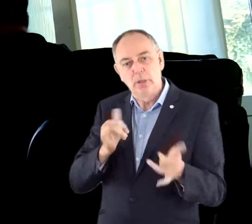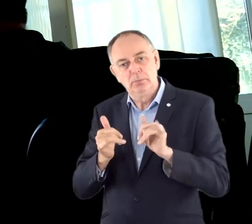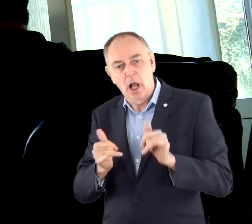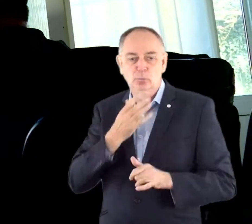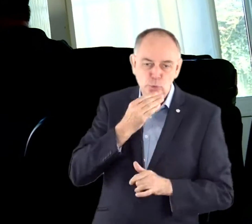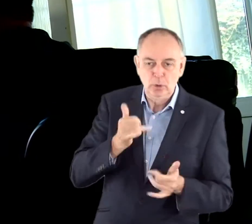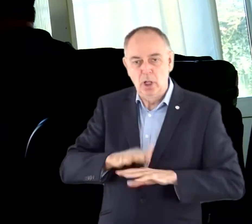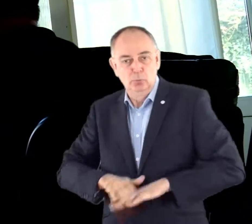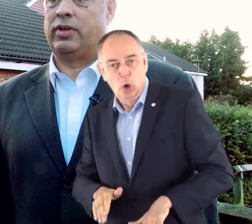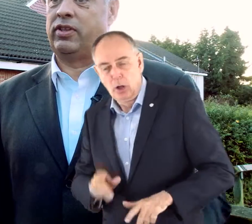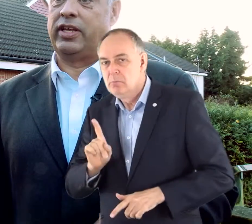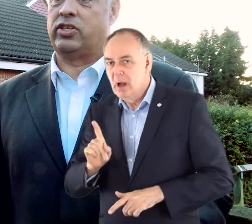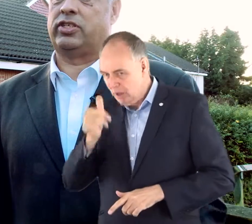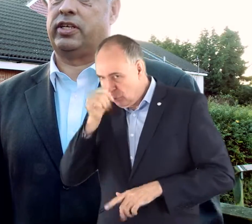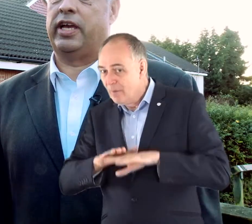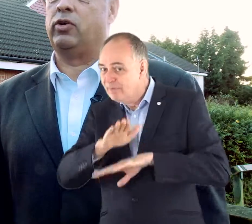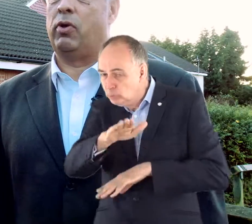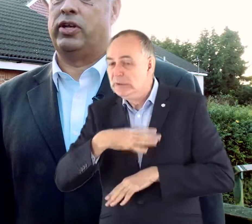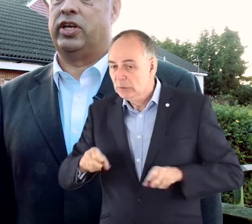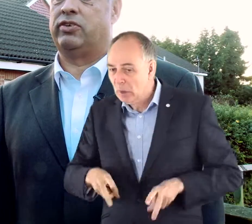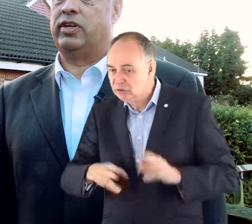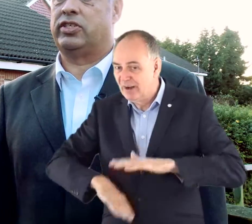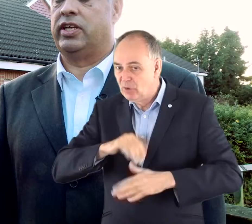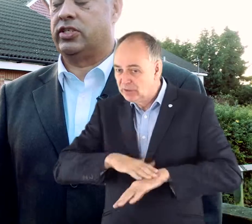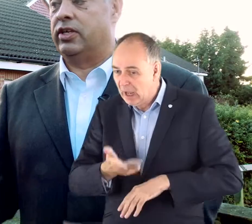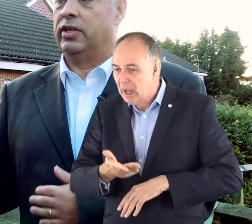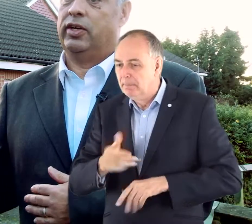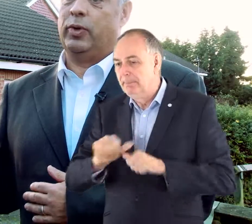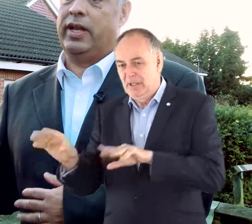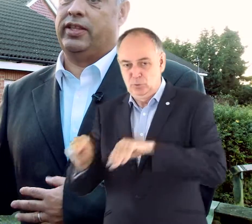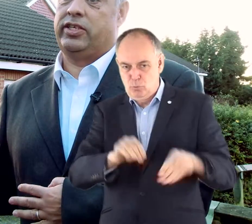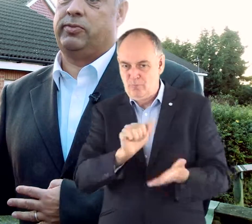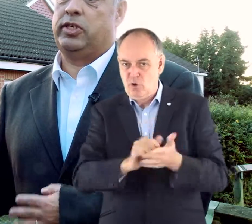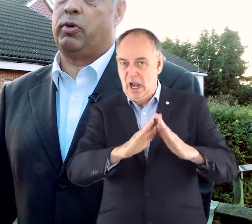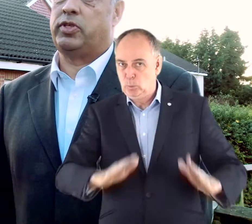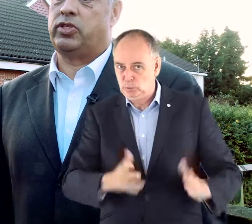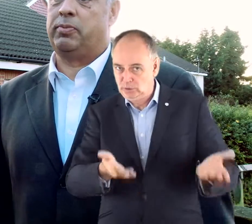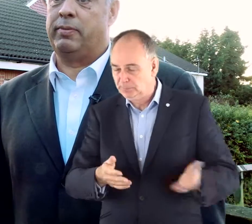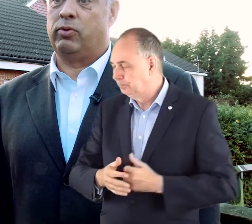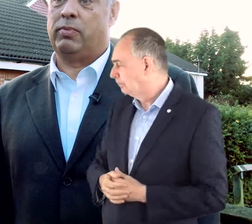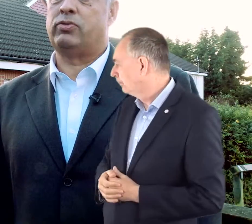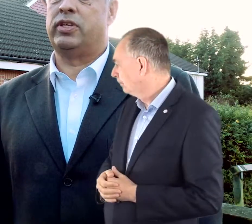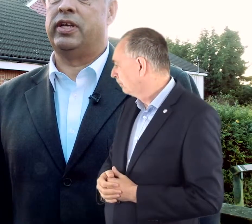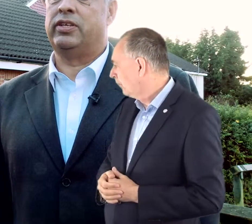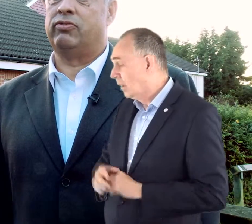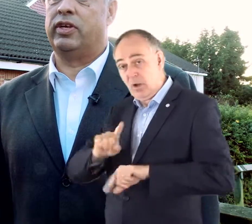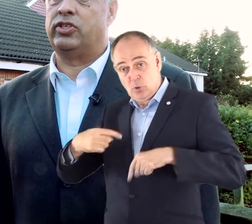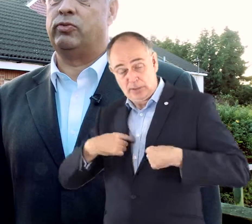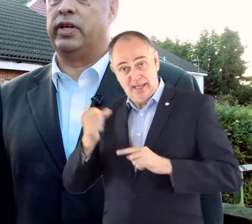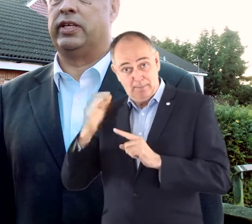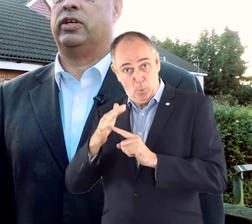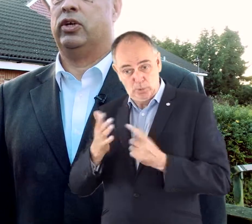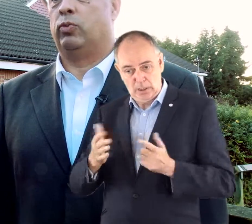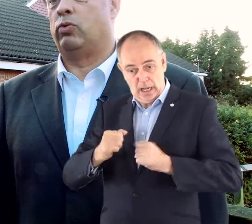have to move again. One of the things that's keen on my agenda really is that we let these properties to people most in need that really